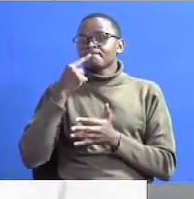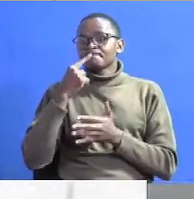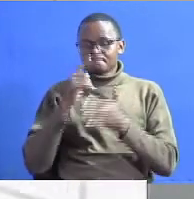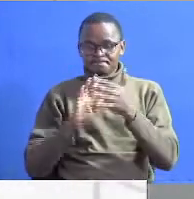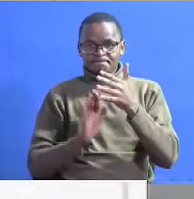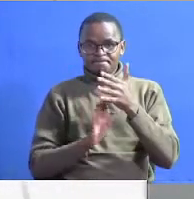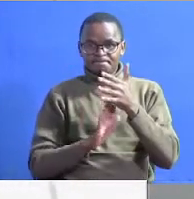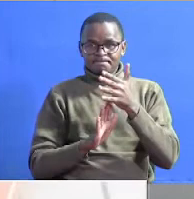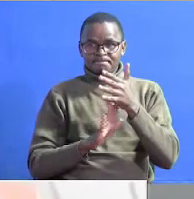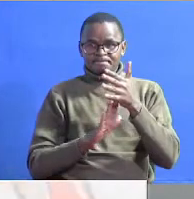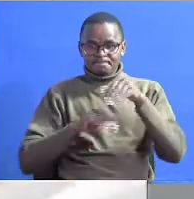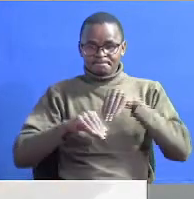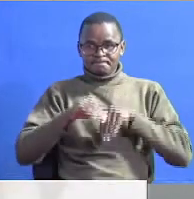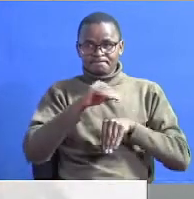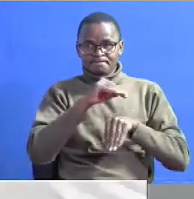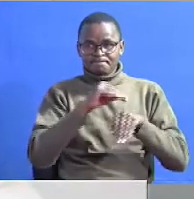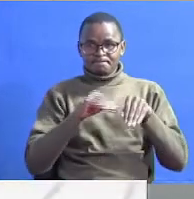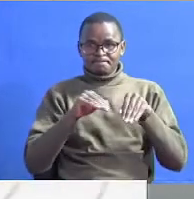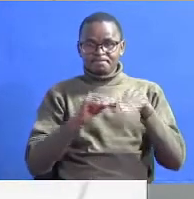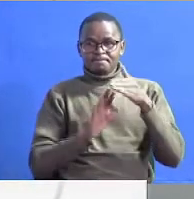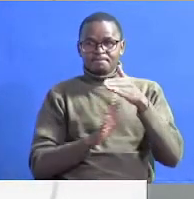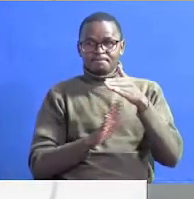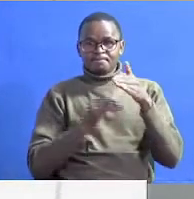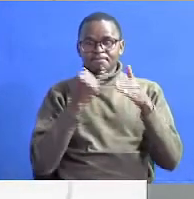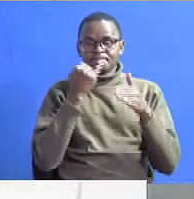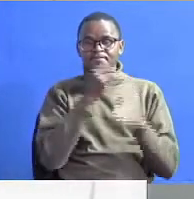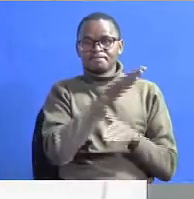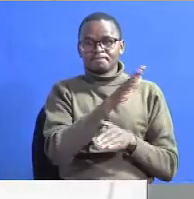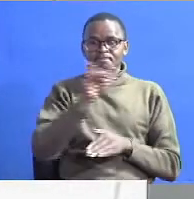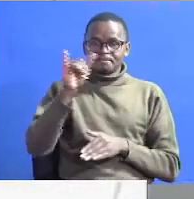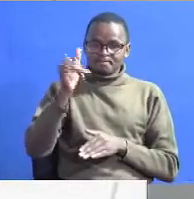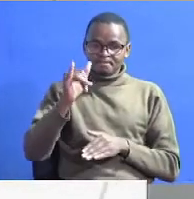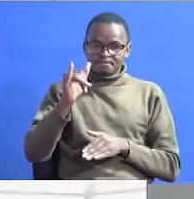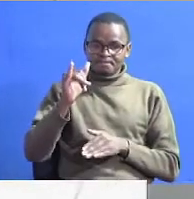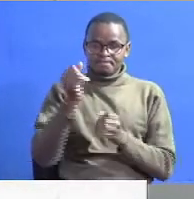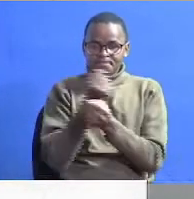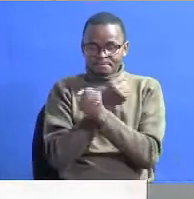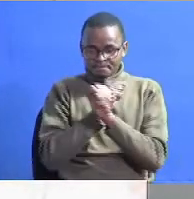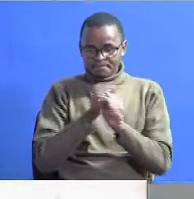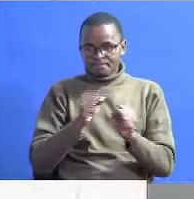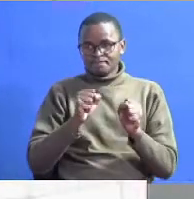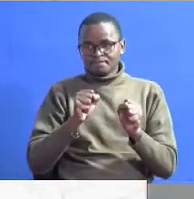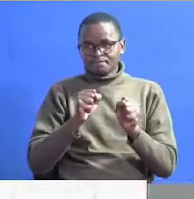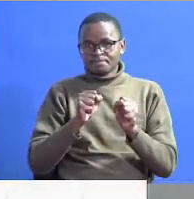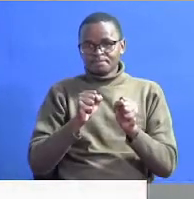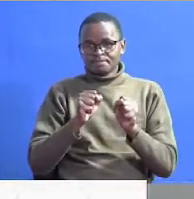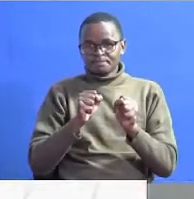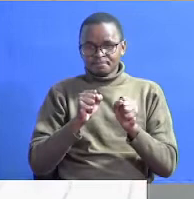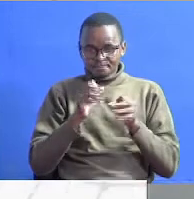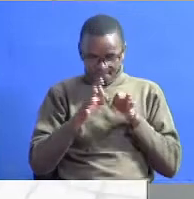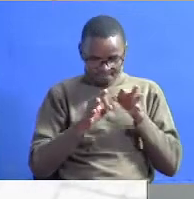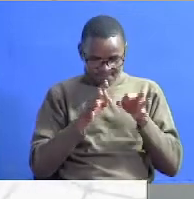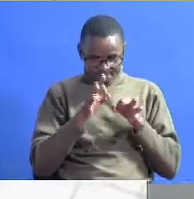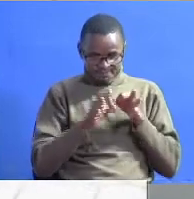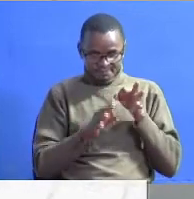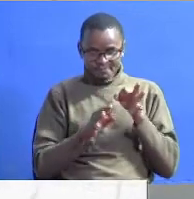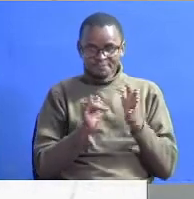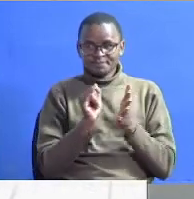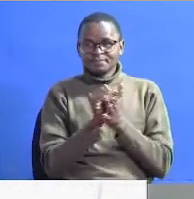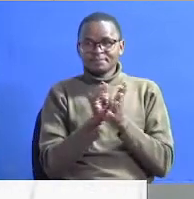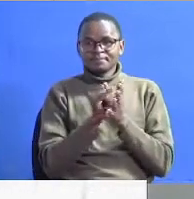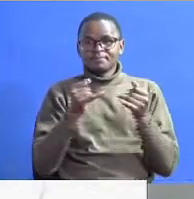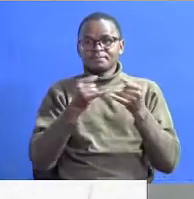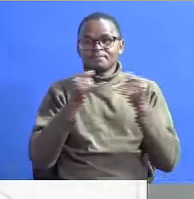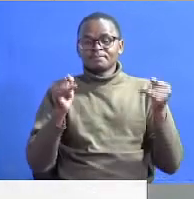deputy president is a corrupt person, the deputy president is so and so, yet they cannot substantiate. That is where we draw the